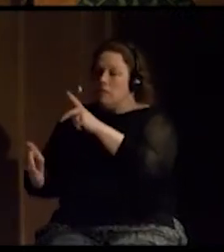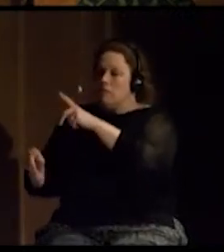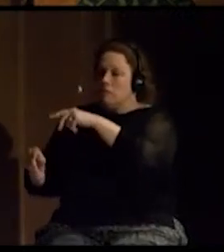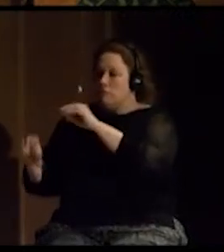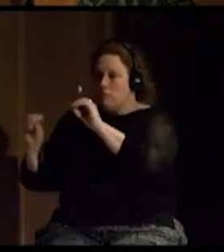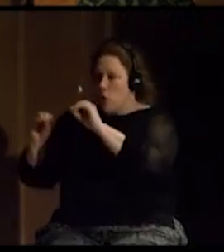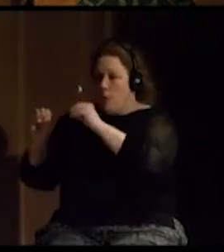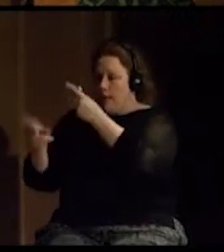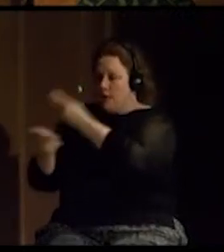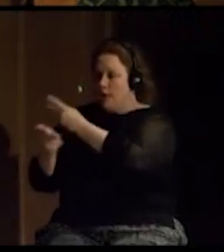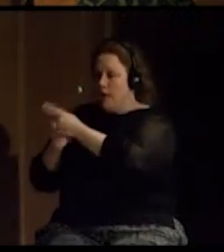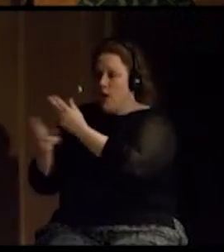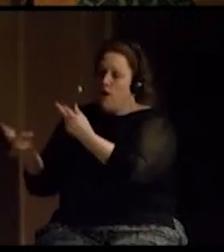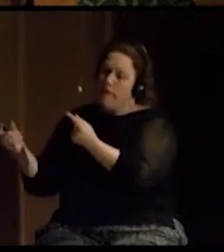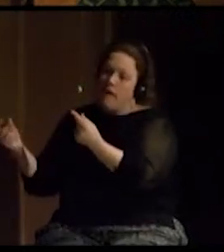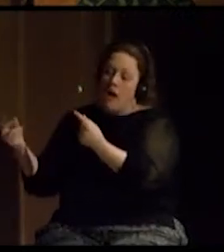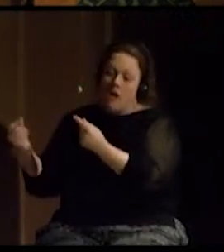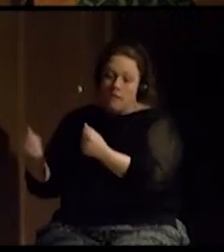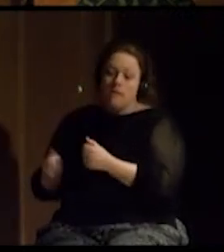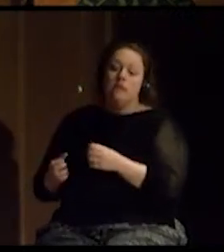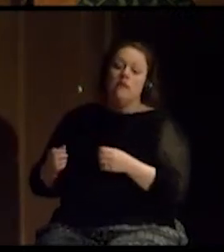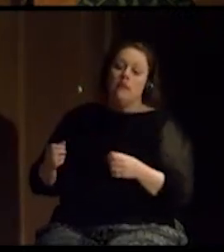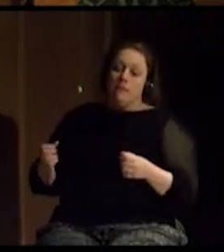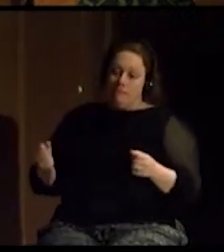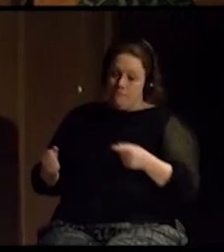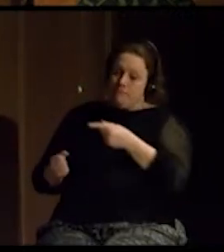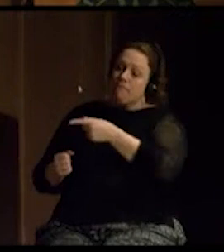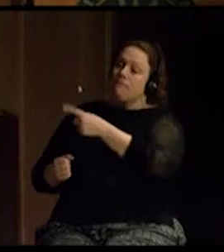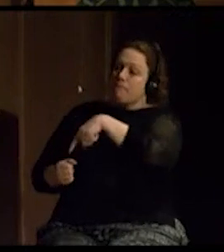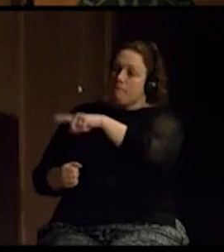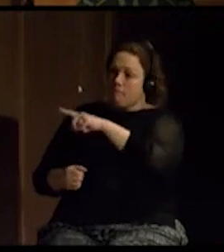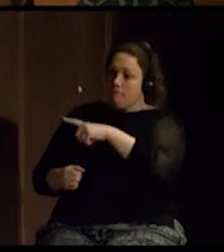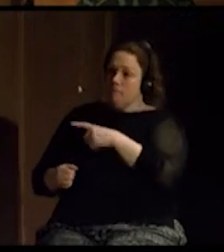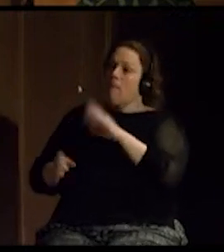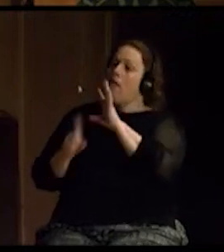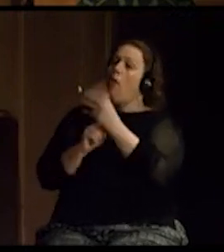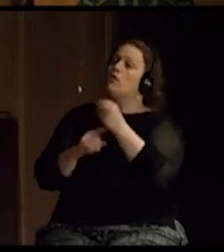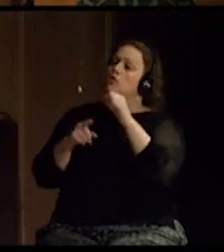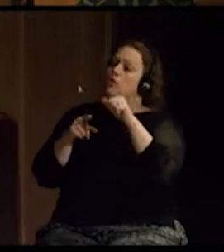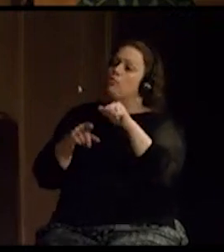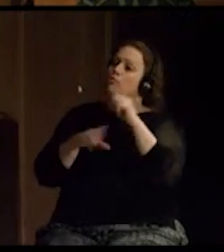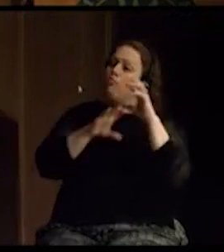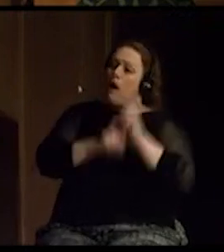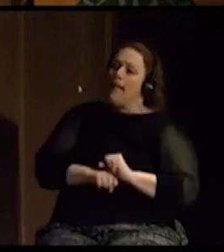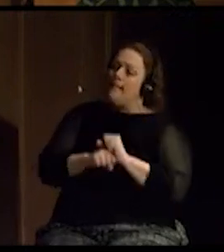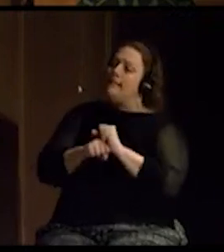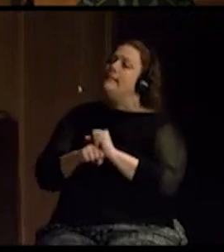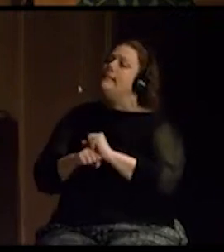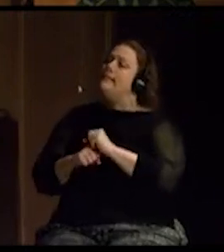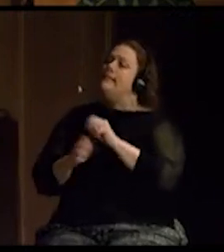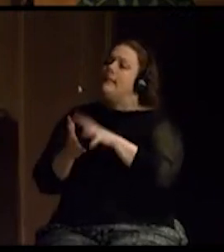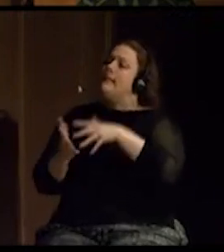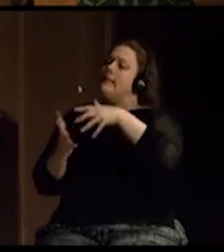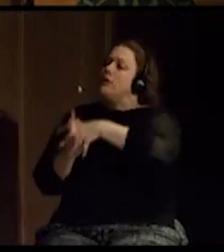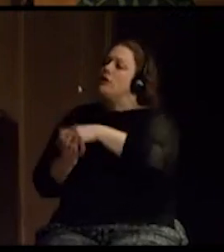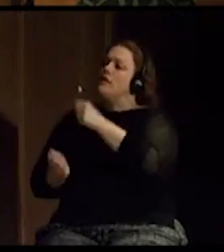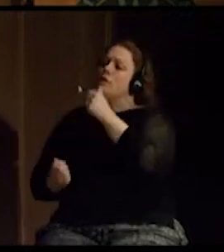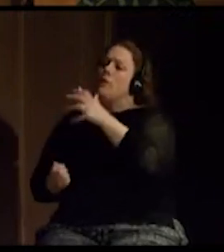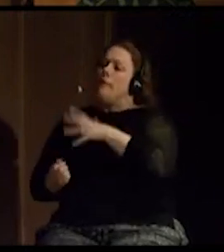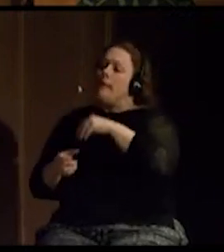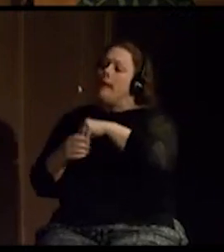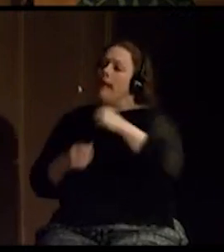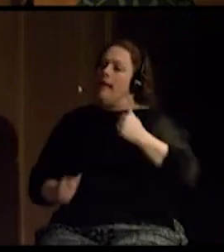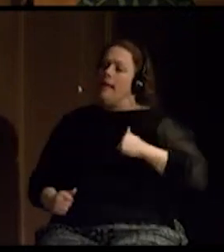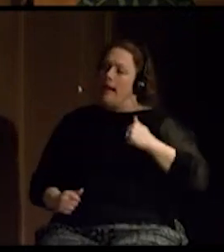are disenfranchised and their cultural practices were criminalized. Indigenous women in Canada were particularly targeted, and